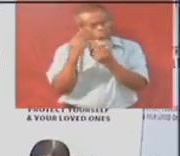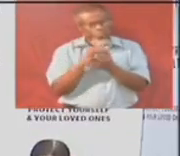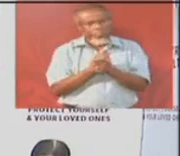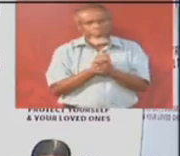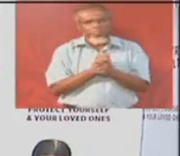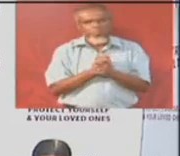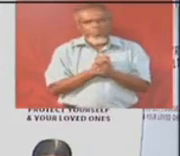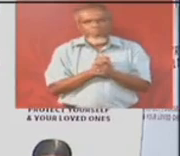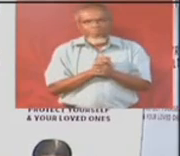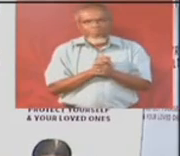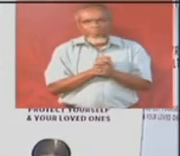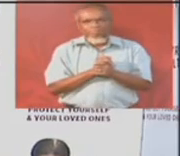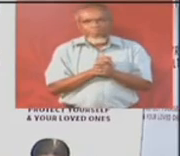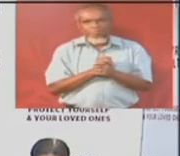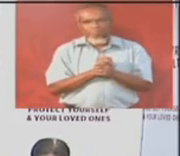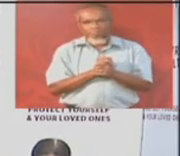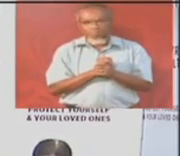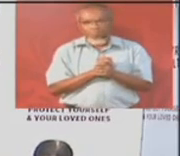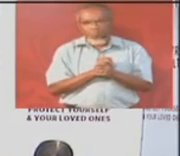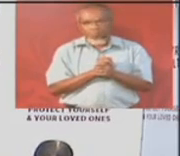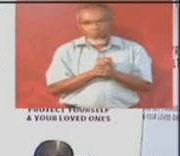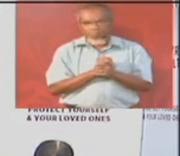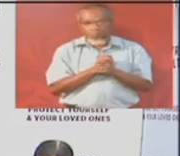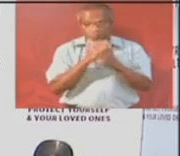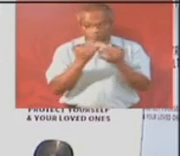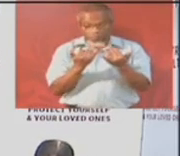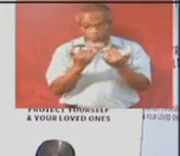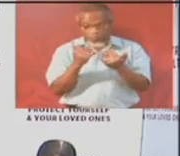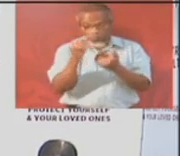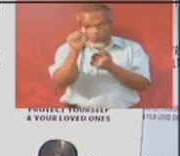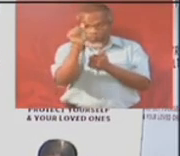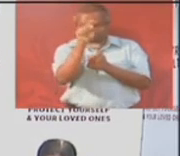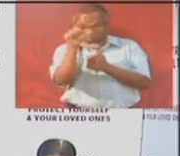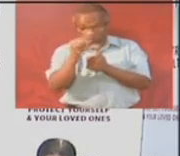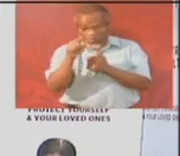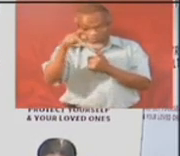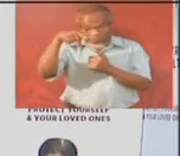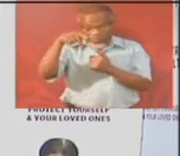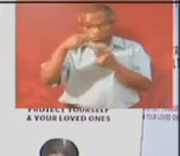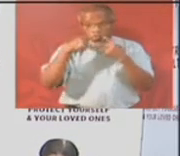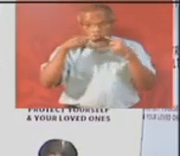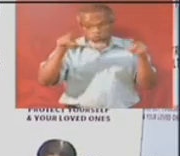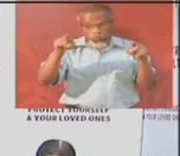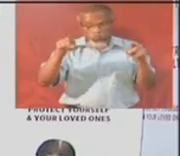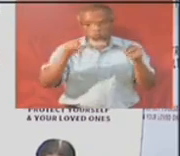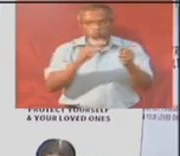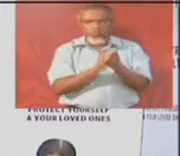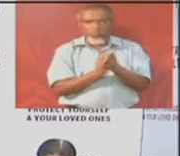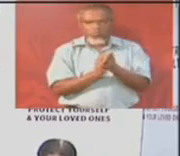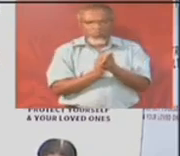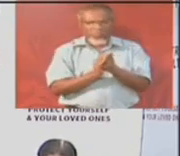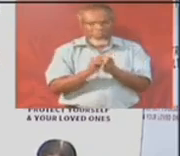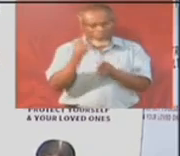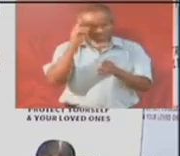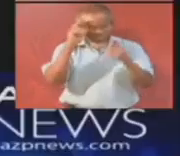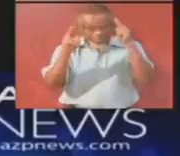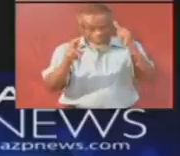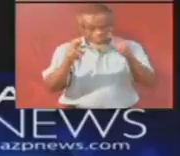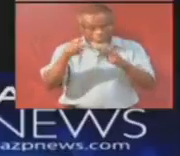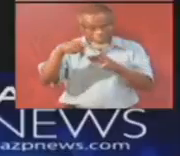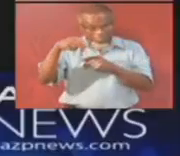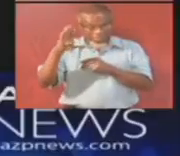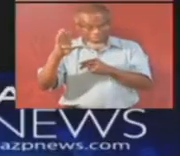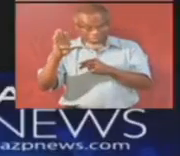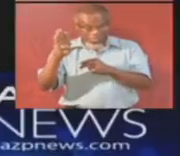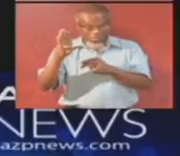Thank you very much. We now go to AZP. AZP News. Hi, good morning, Priya Bihari,